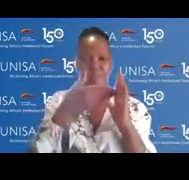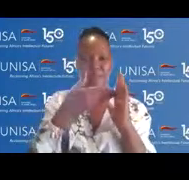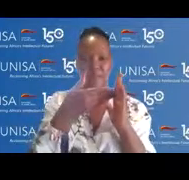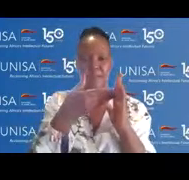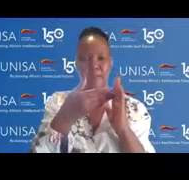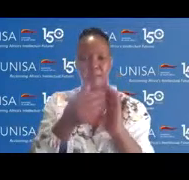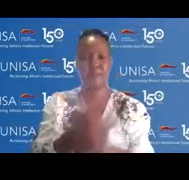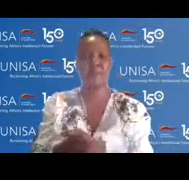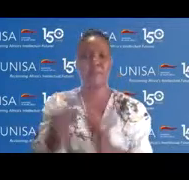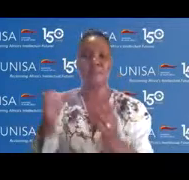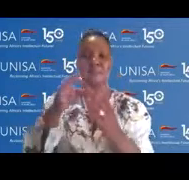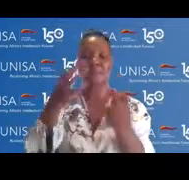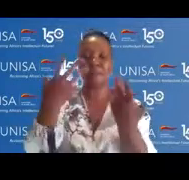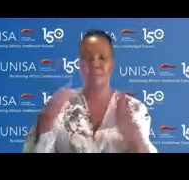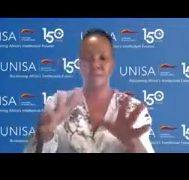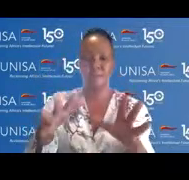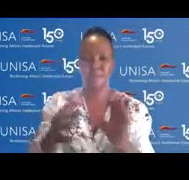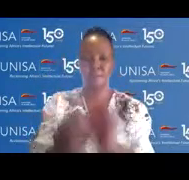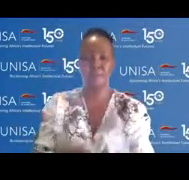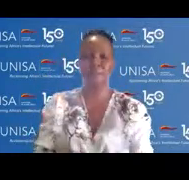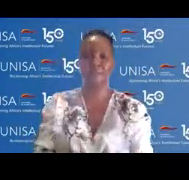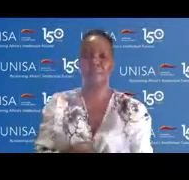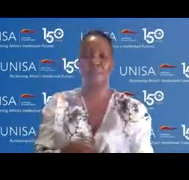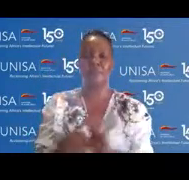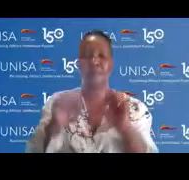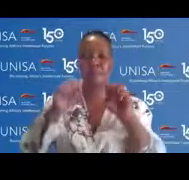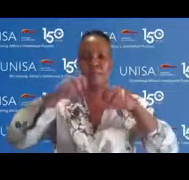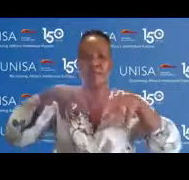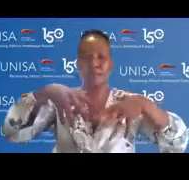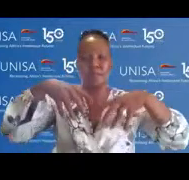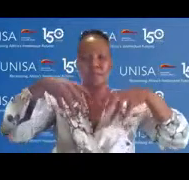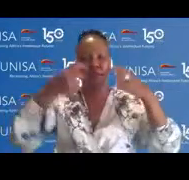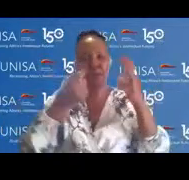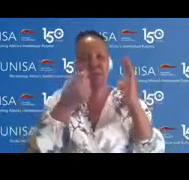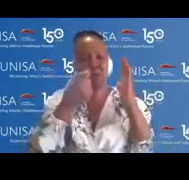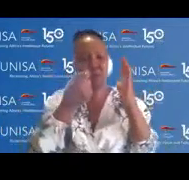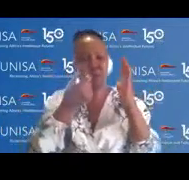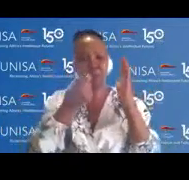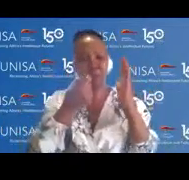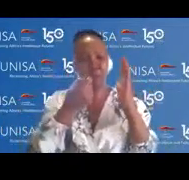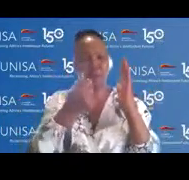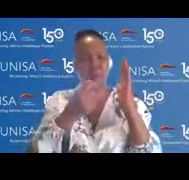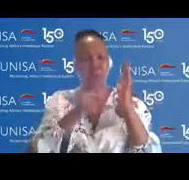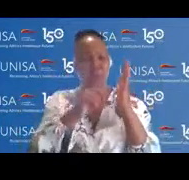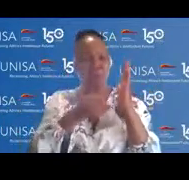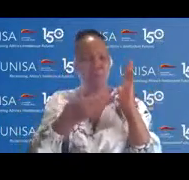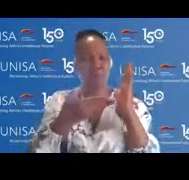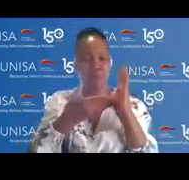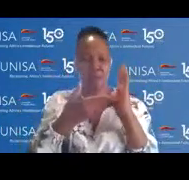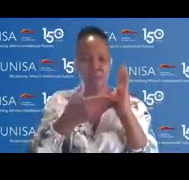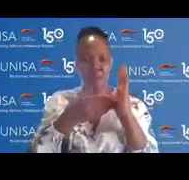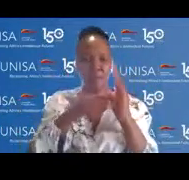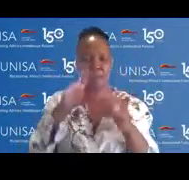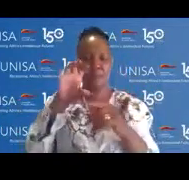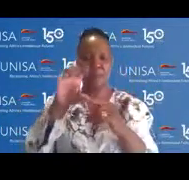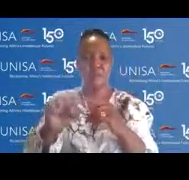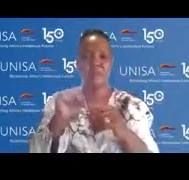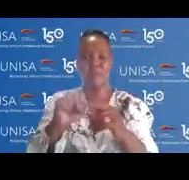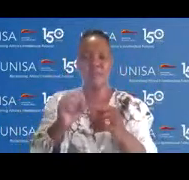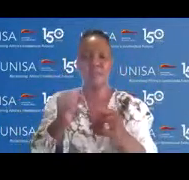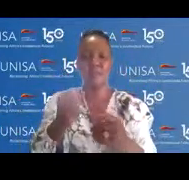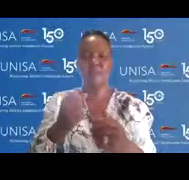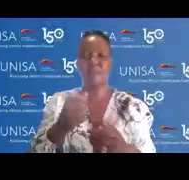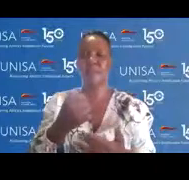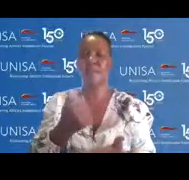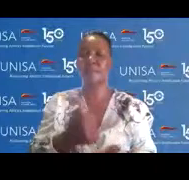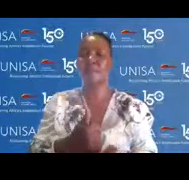it. Then I scroll down a little bit. Okay, and then you'll find device care. There she is. Then